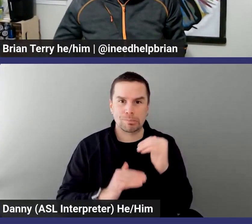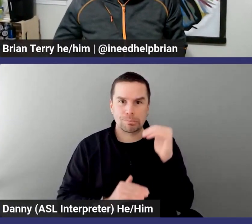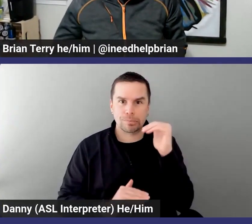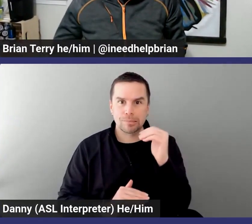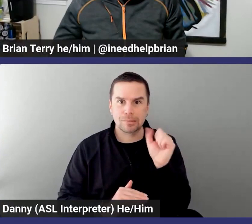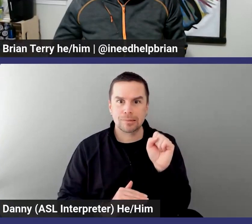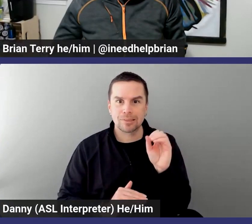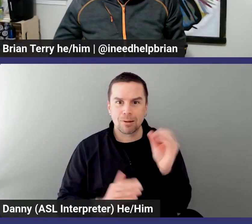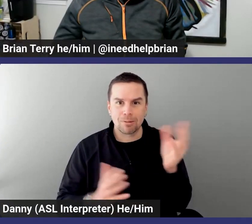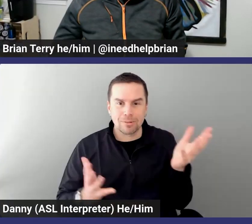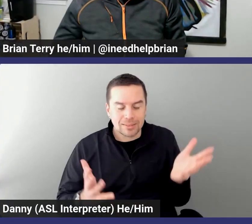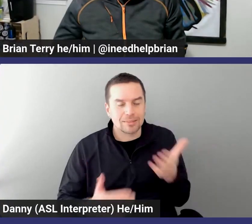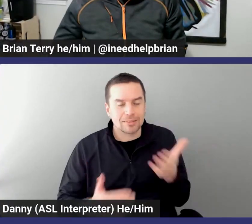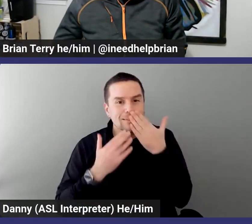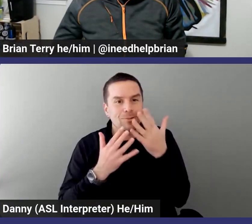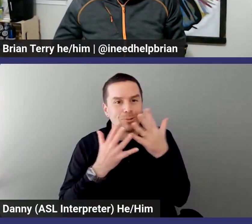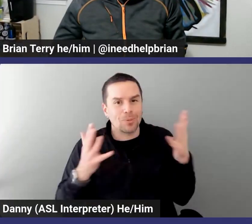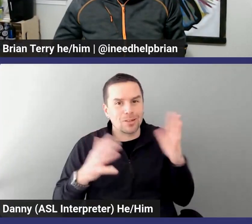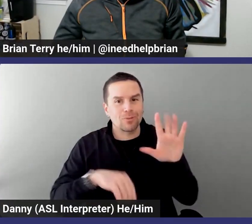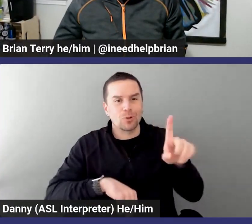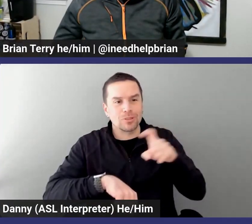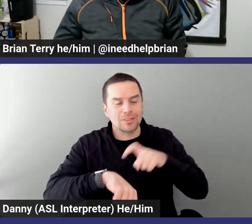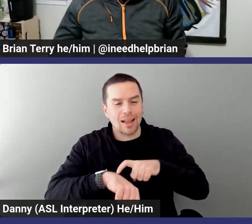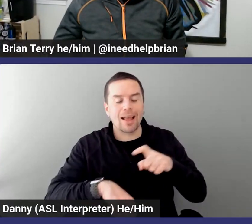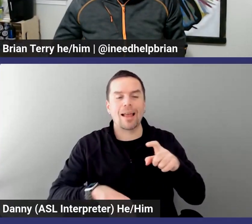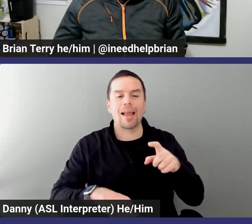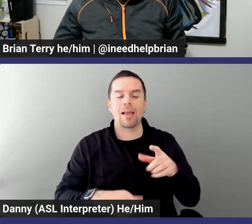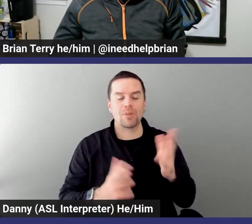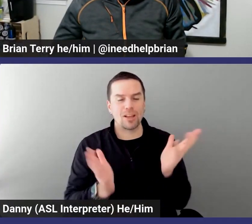and talking to us about integrated private wireless. It